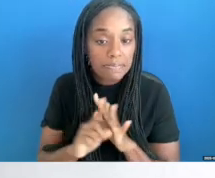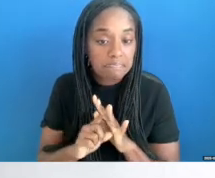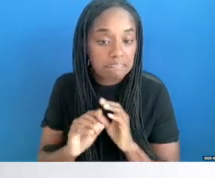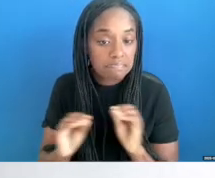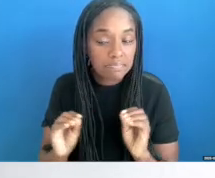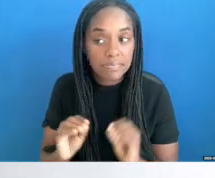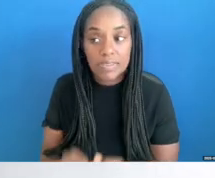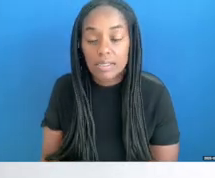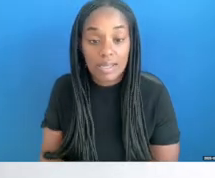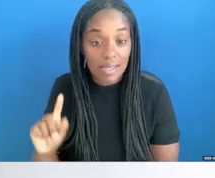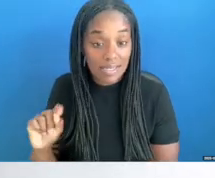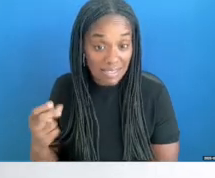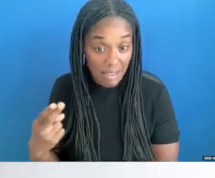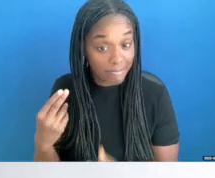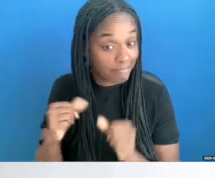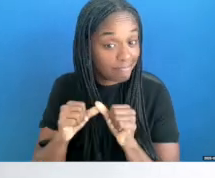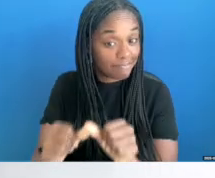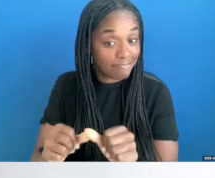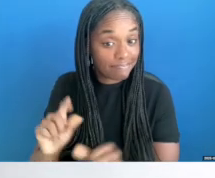All right, Steph, you want to keep us moving?